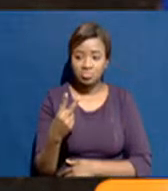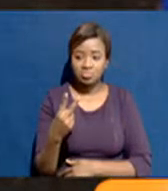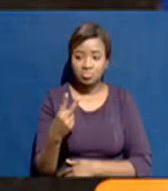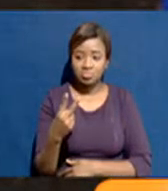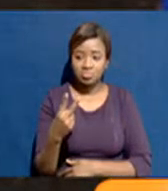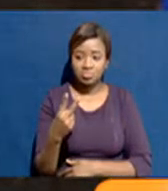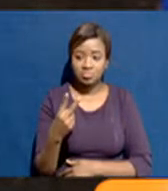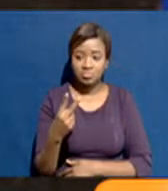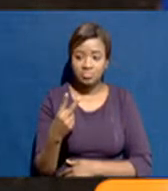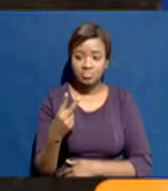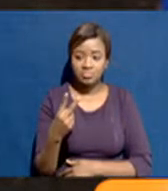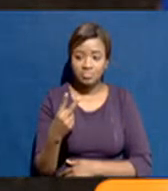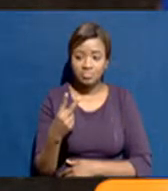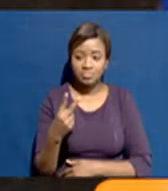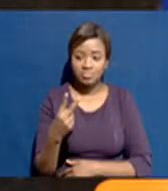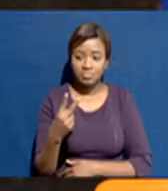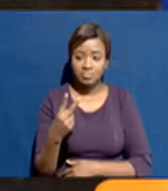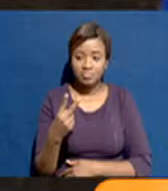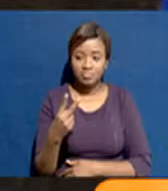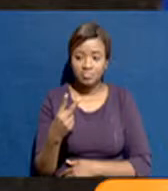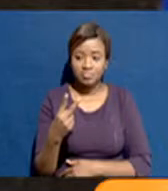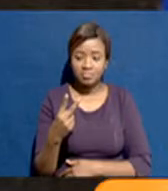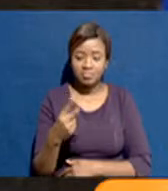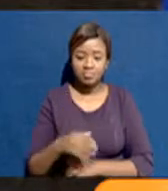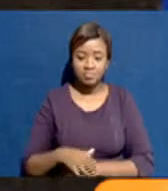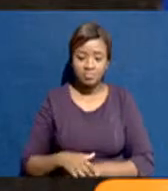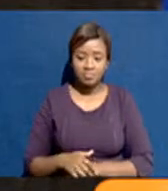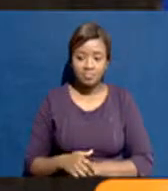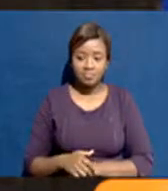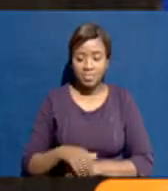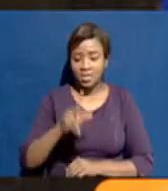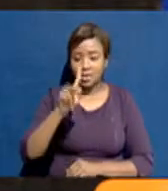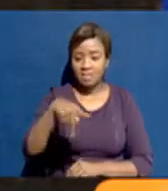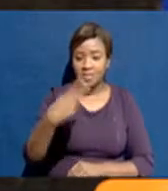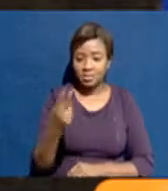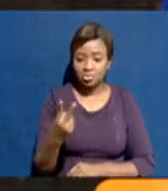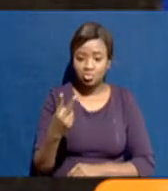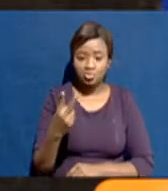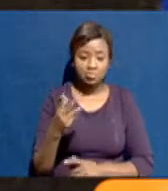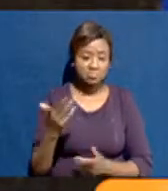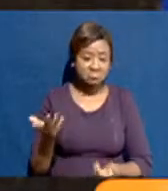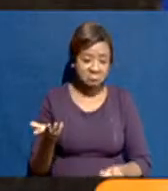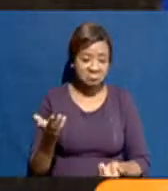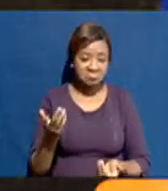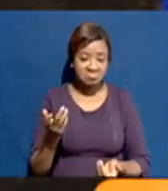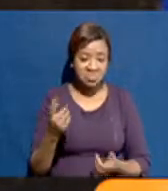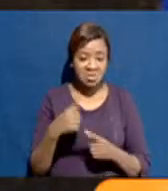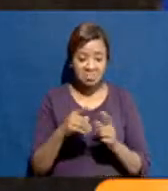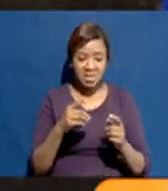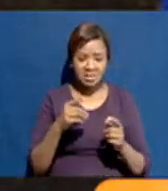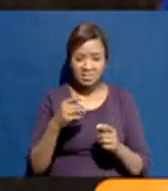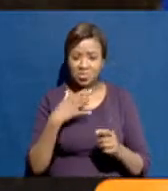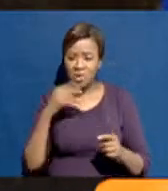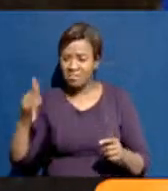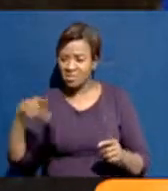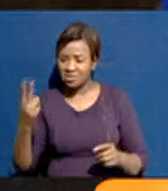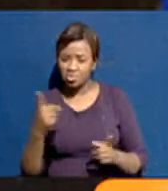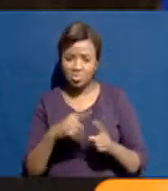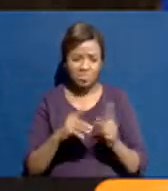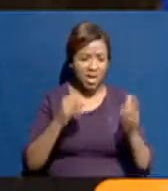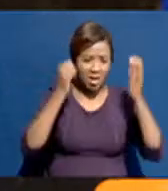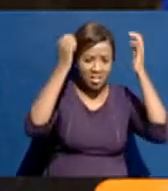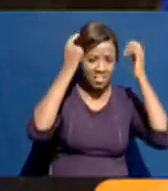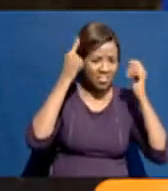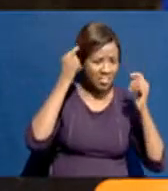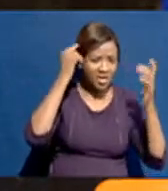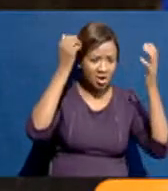emergency care for against pregnancy, but then they don't think about, for example, buying that condom. It's because our message is